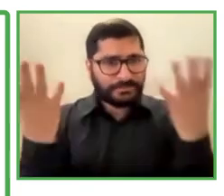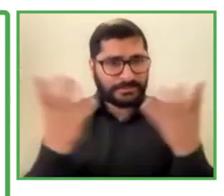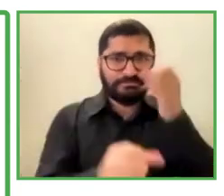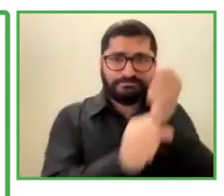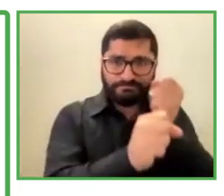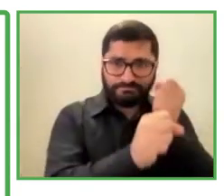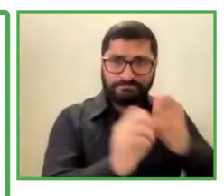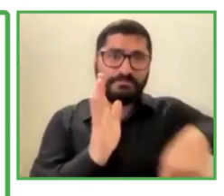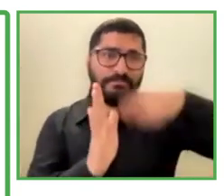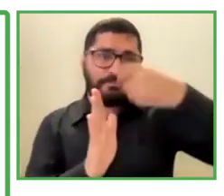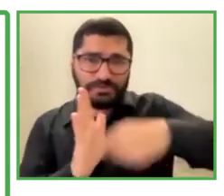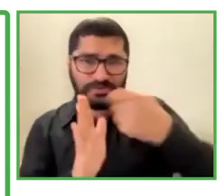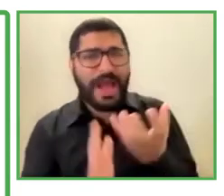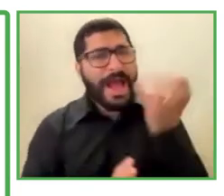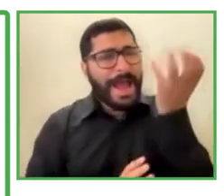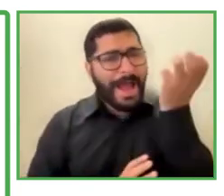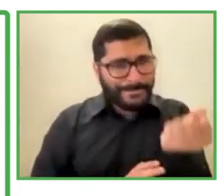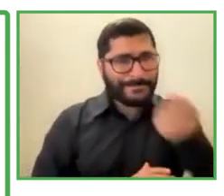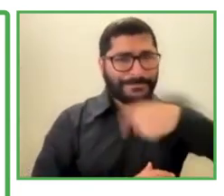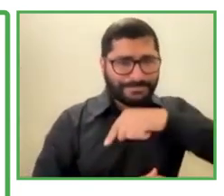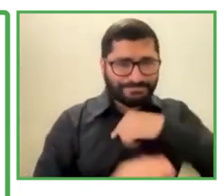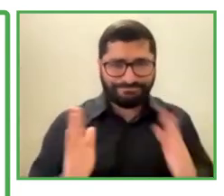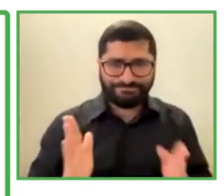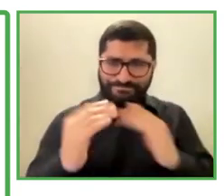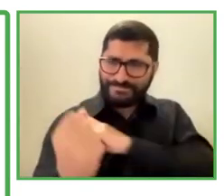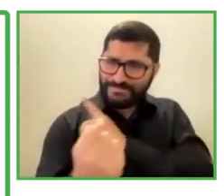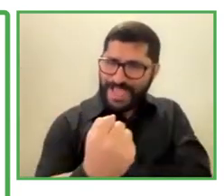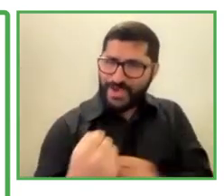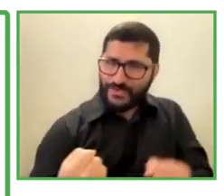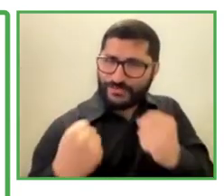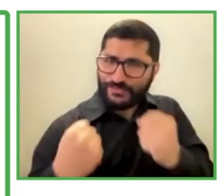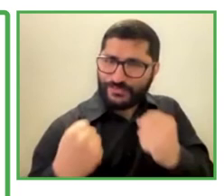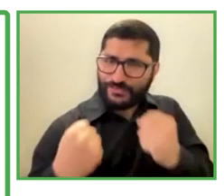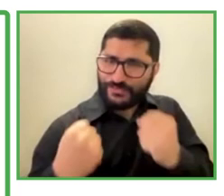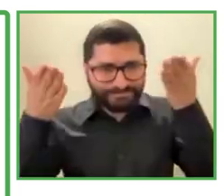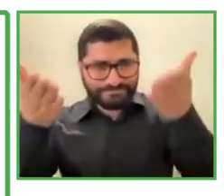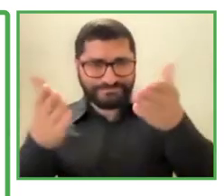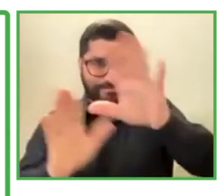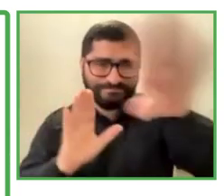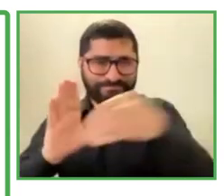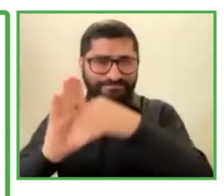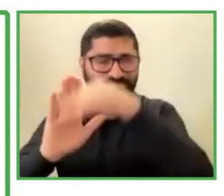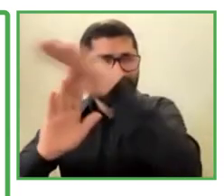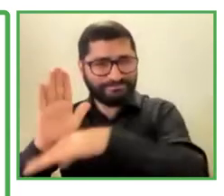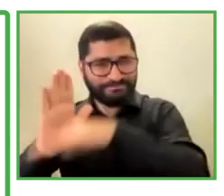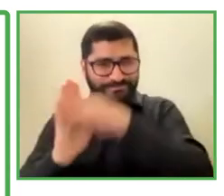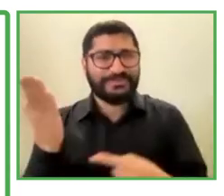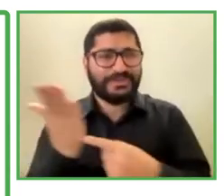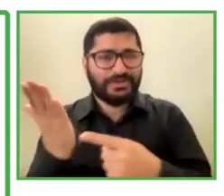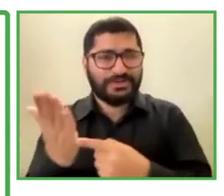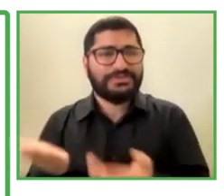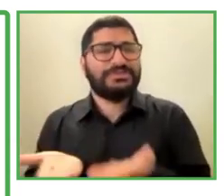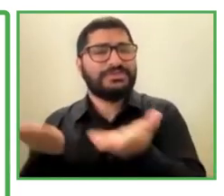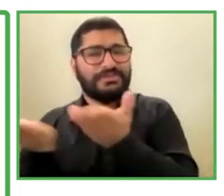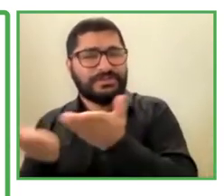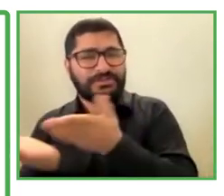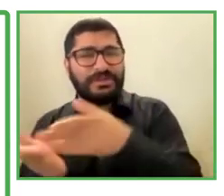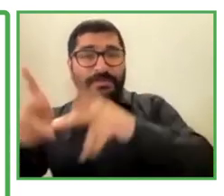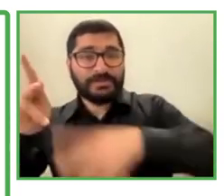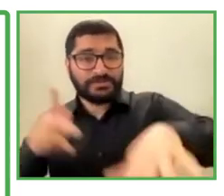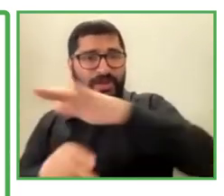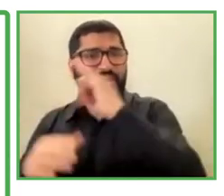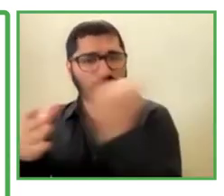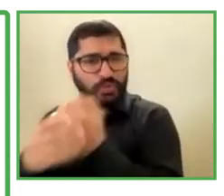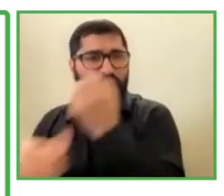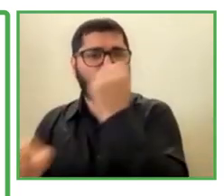project has as a main axis the incorporation of technology to the service of people in work